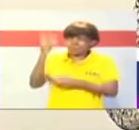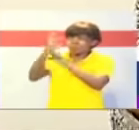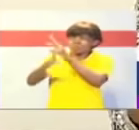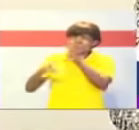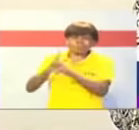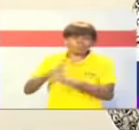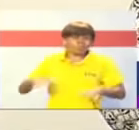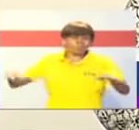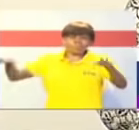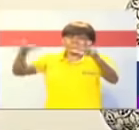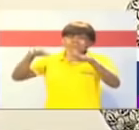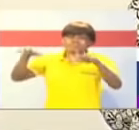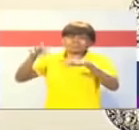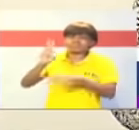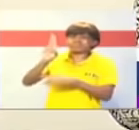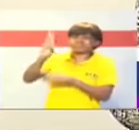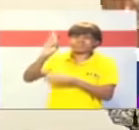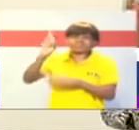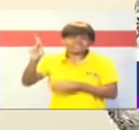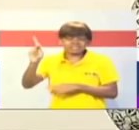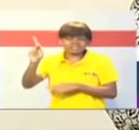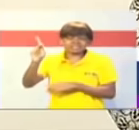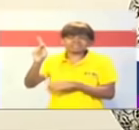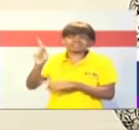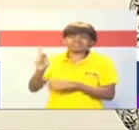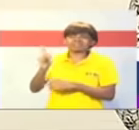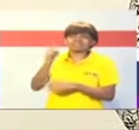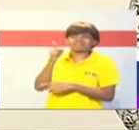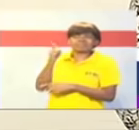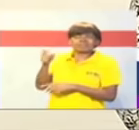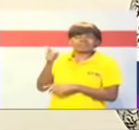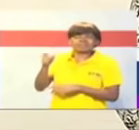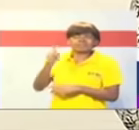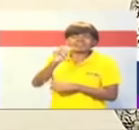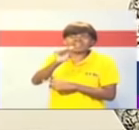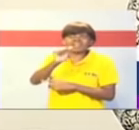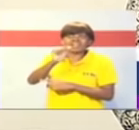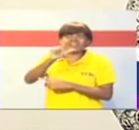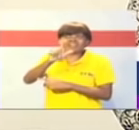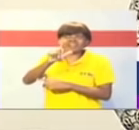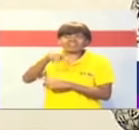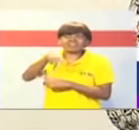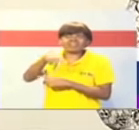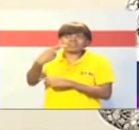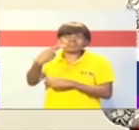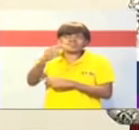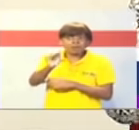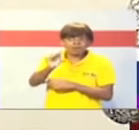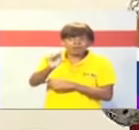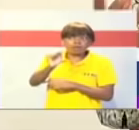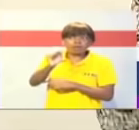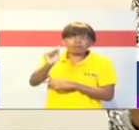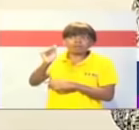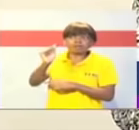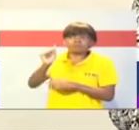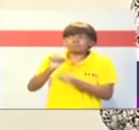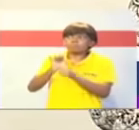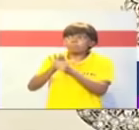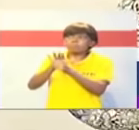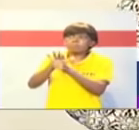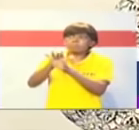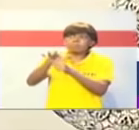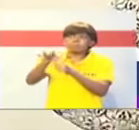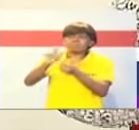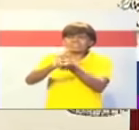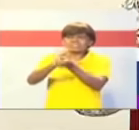predominant variant there, and Delta has replaced that. Not entirely, but mostly. Also in the US, all